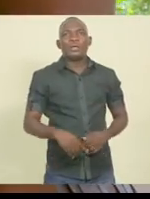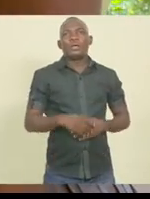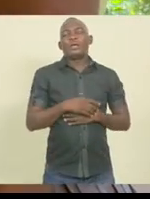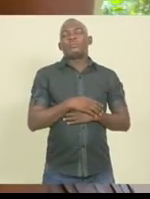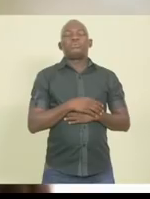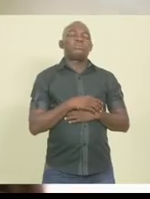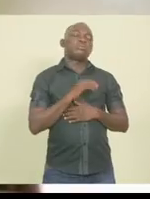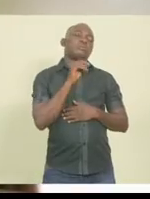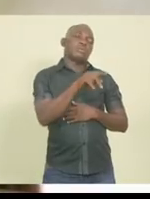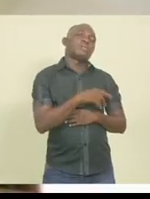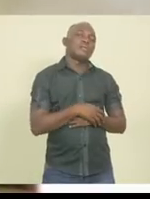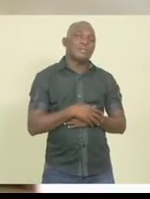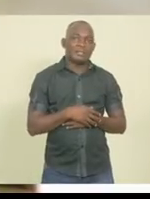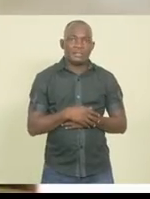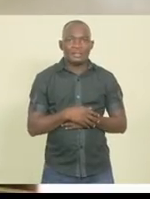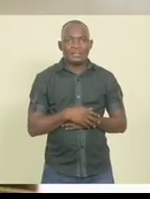Okay.